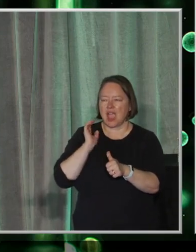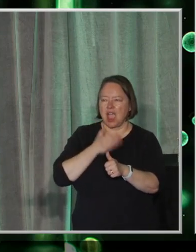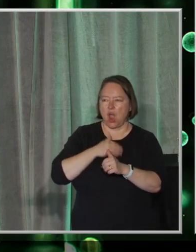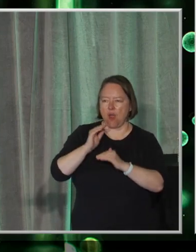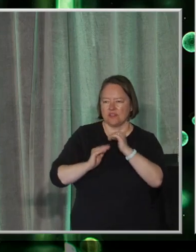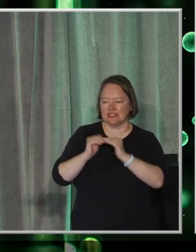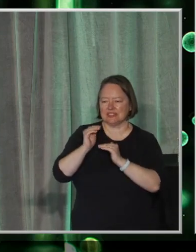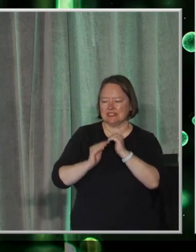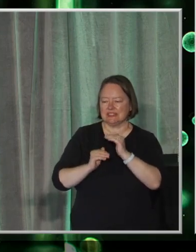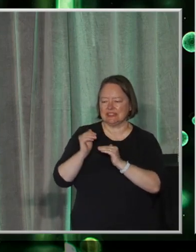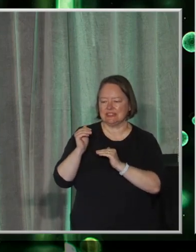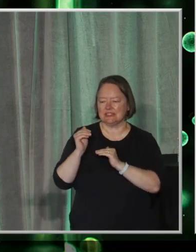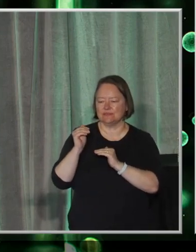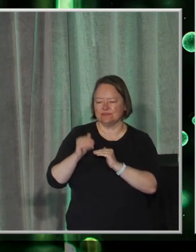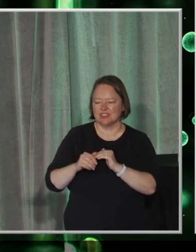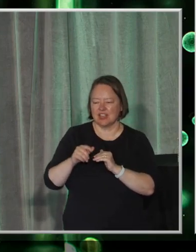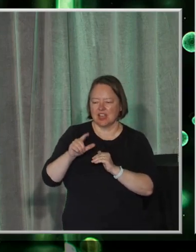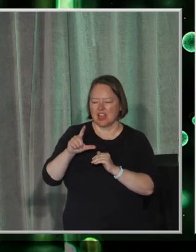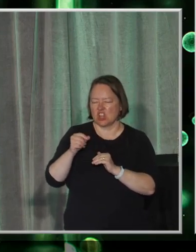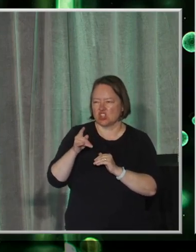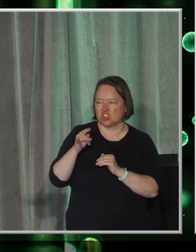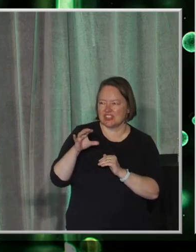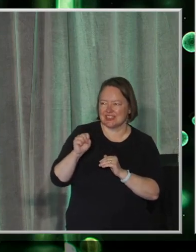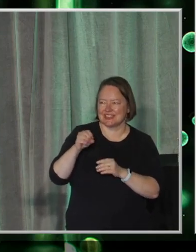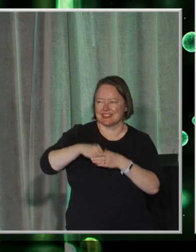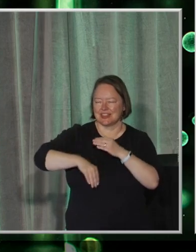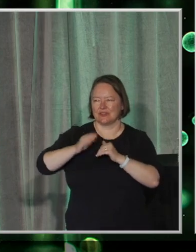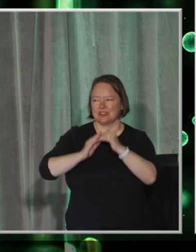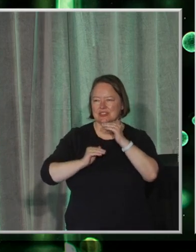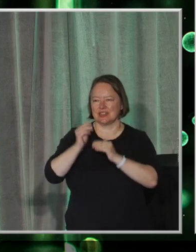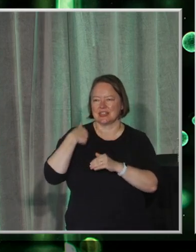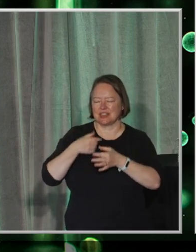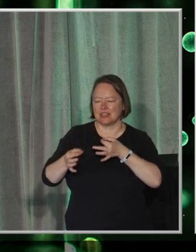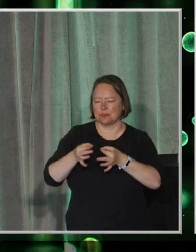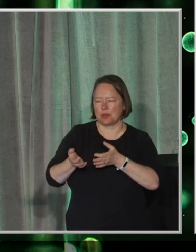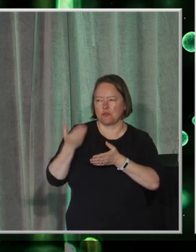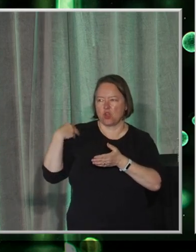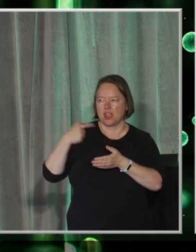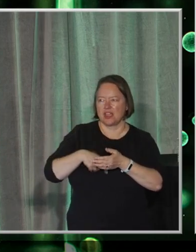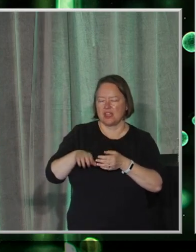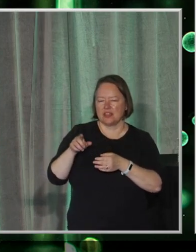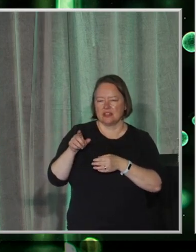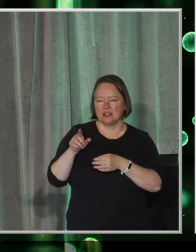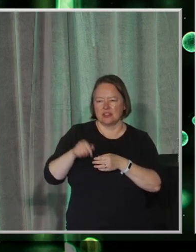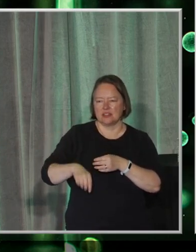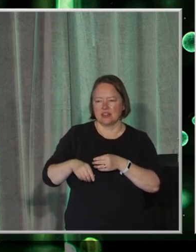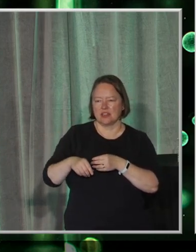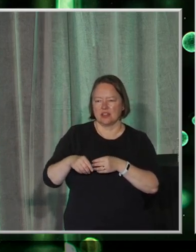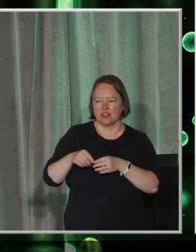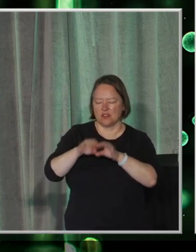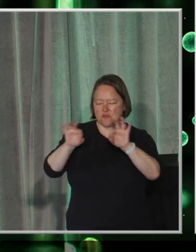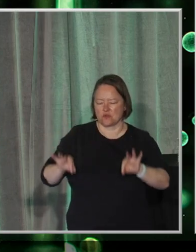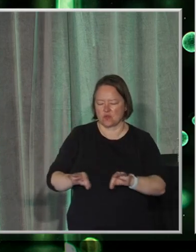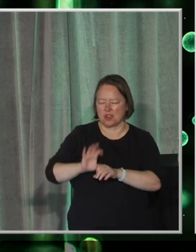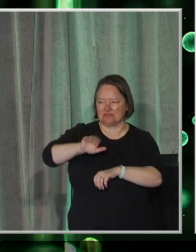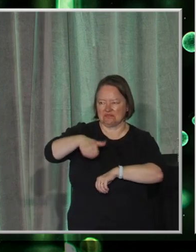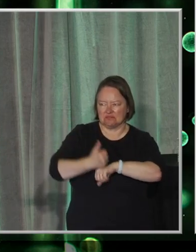facility, the logistics within the facility, as I explained in our circular framework,